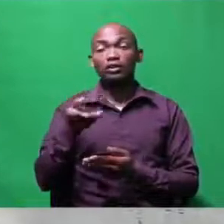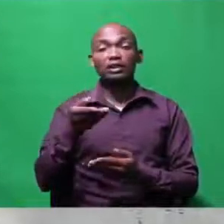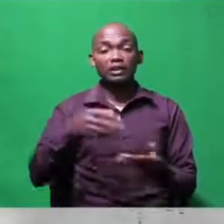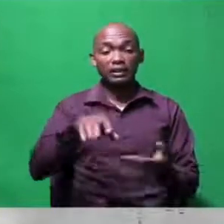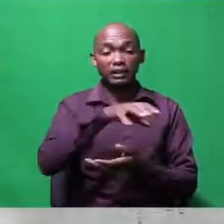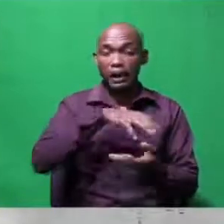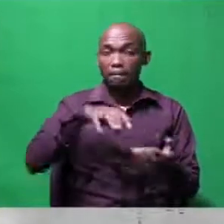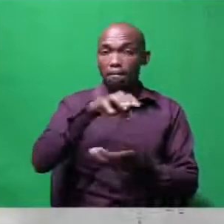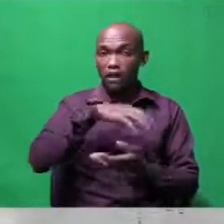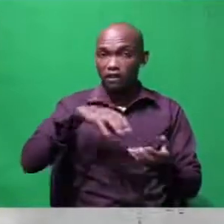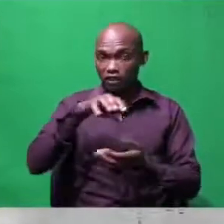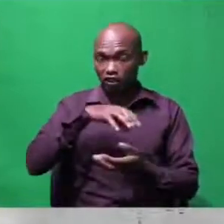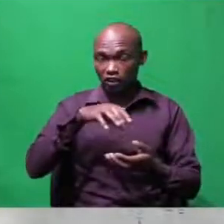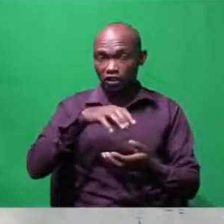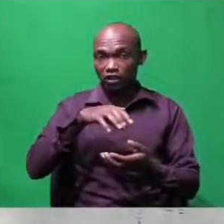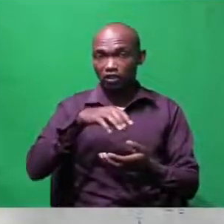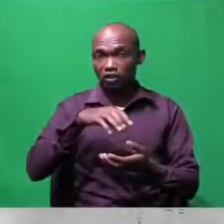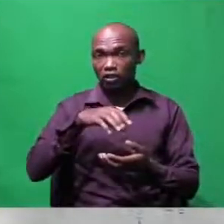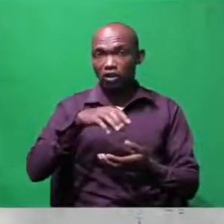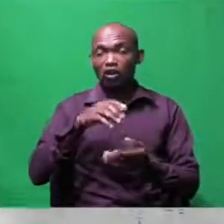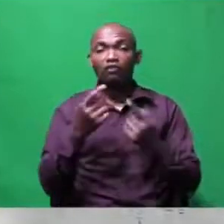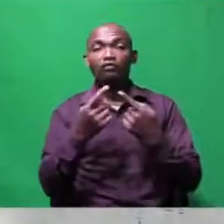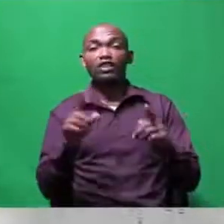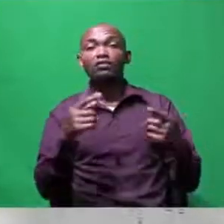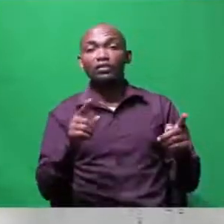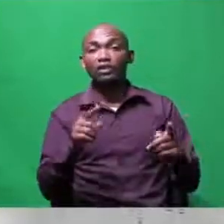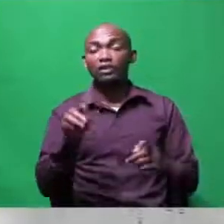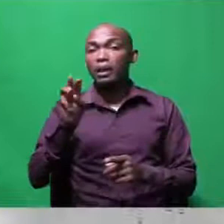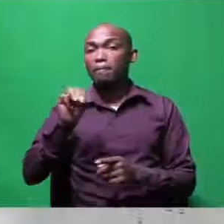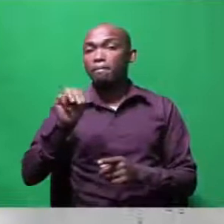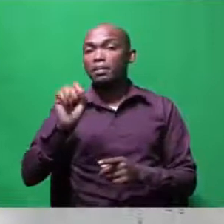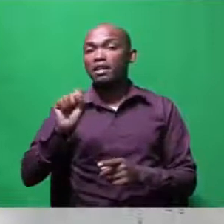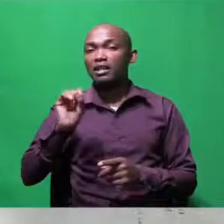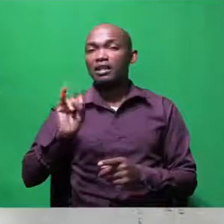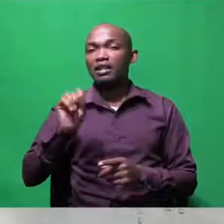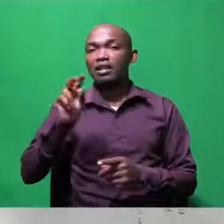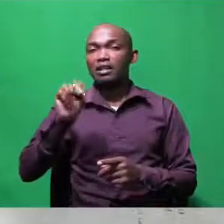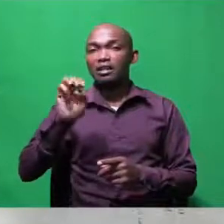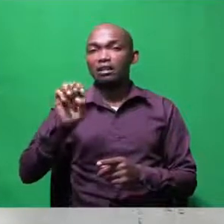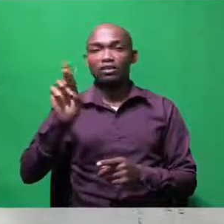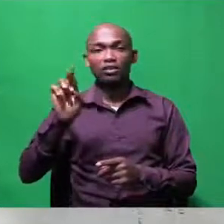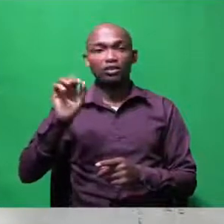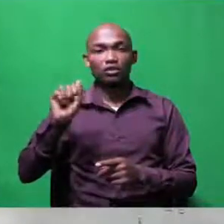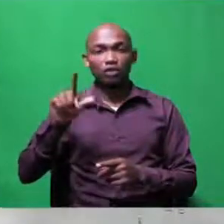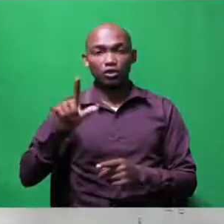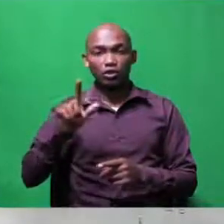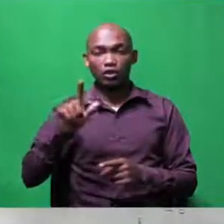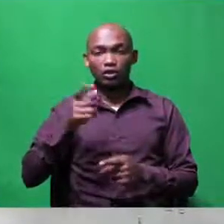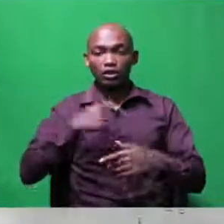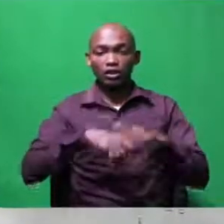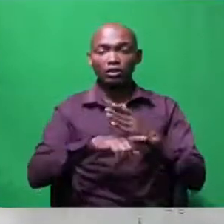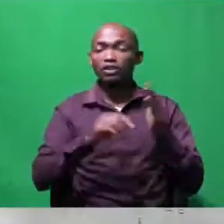mixture. We can say simple, the rock is a mixture of different minerals in a solid state. It means that there